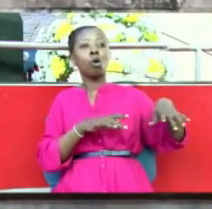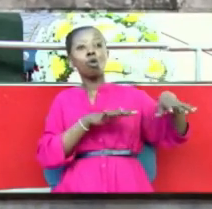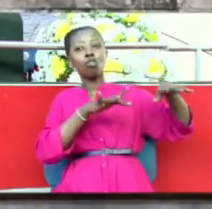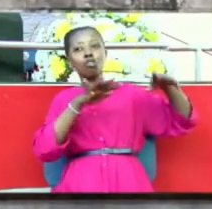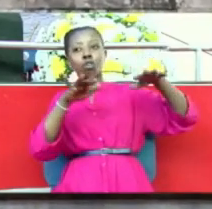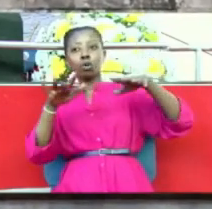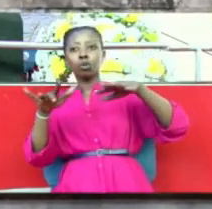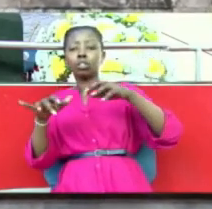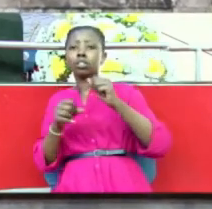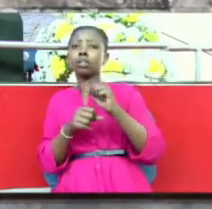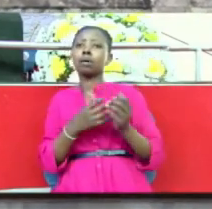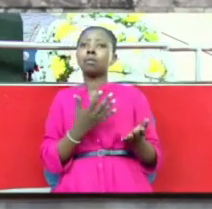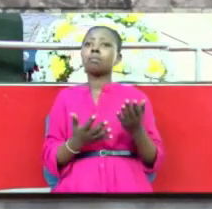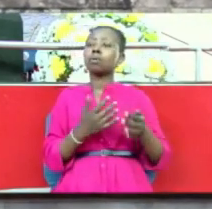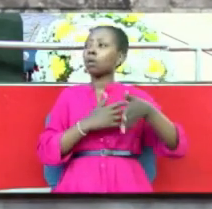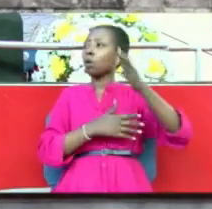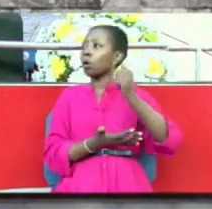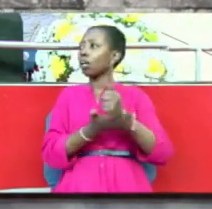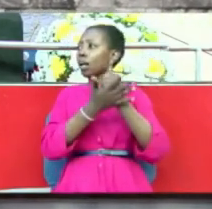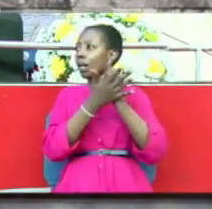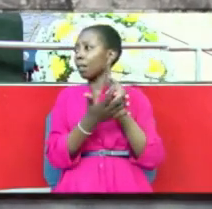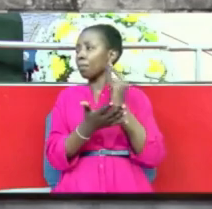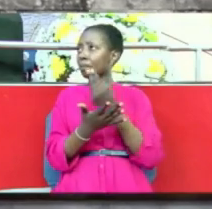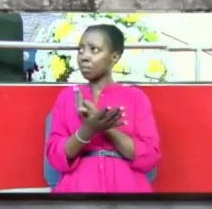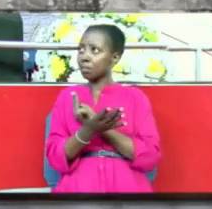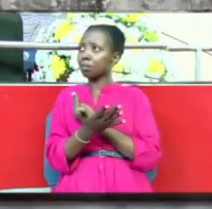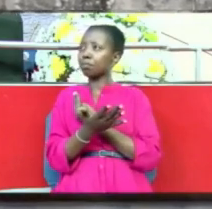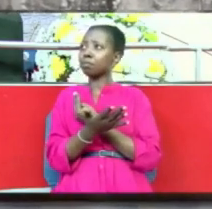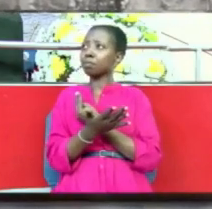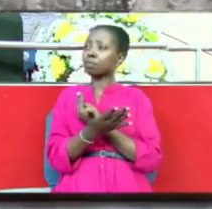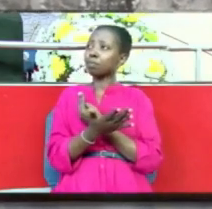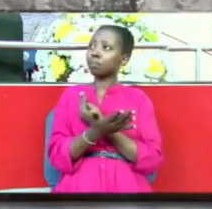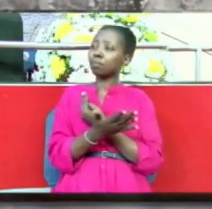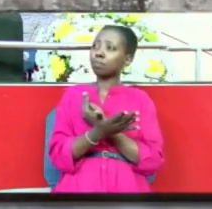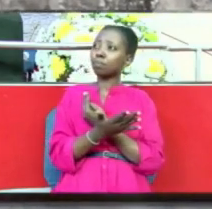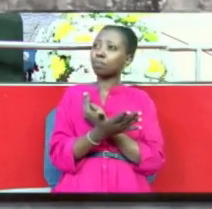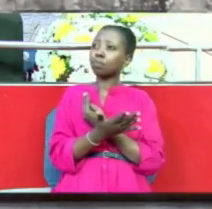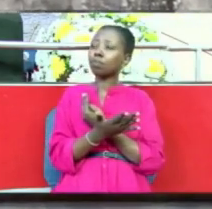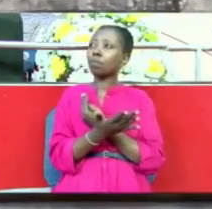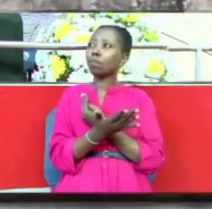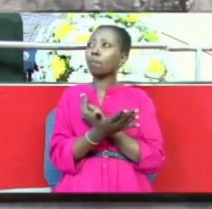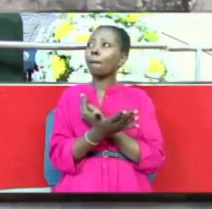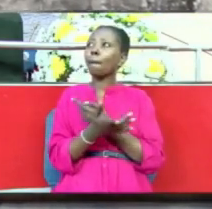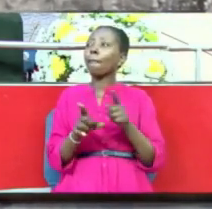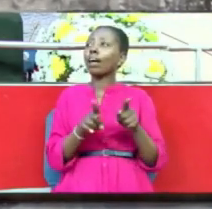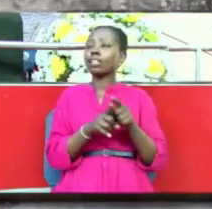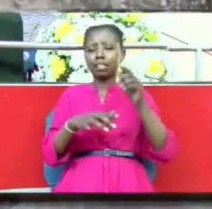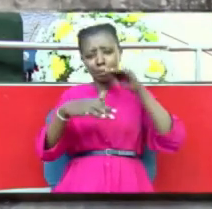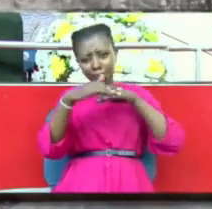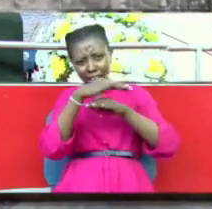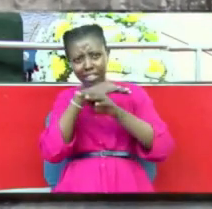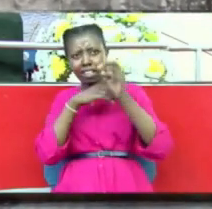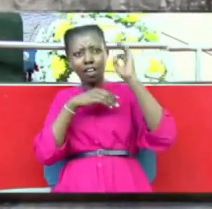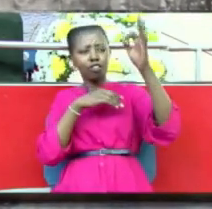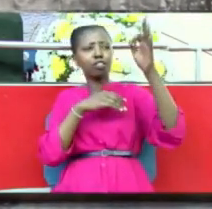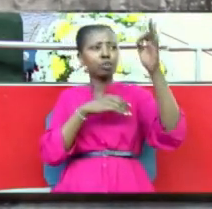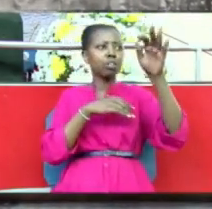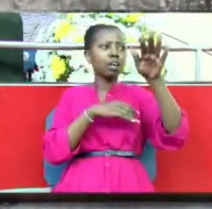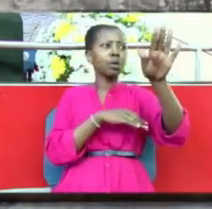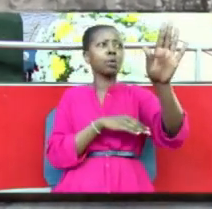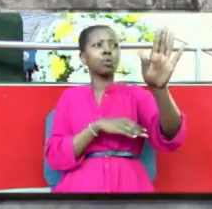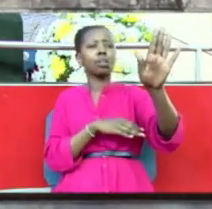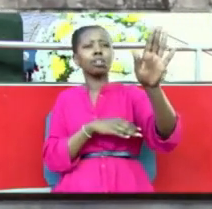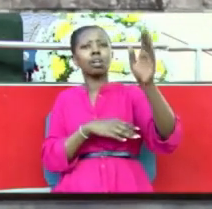Because I want to koroga you. Maka you go to your destiny. You get to that territory. You go to